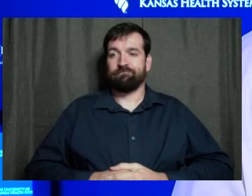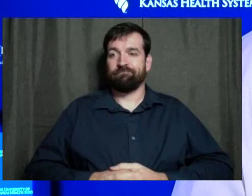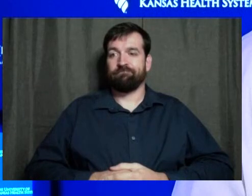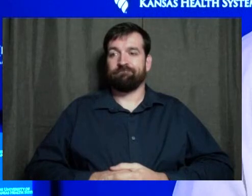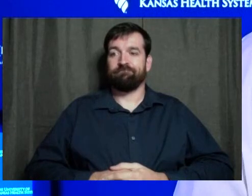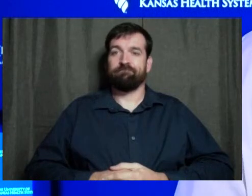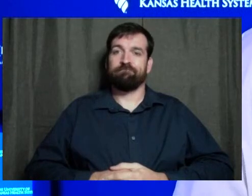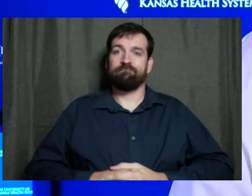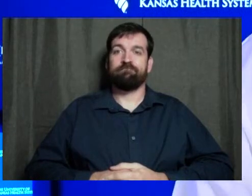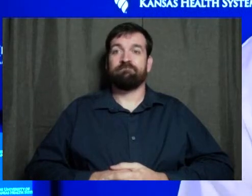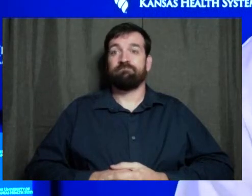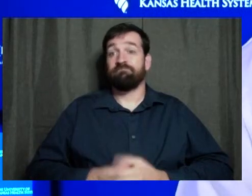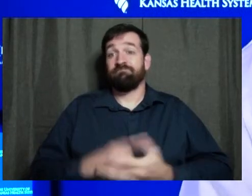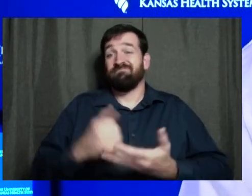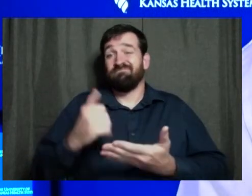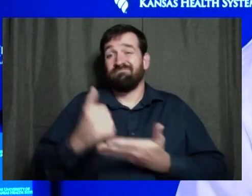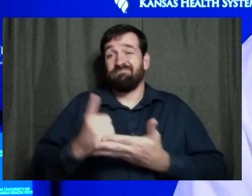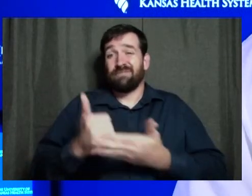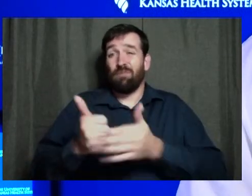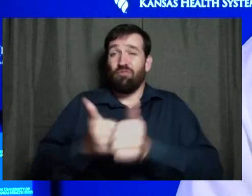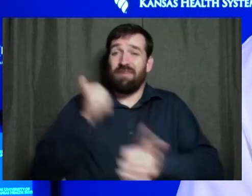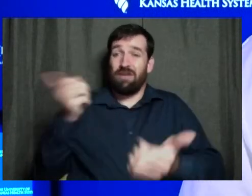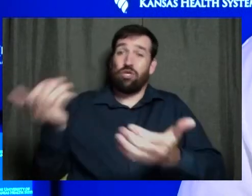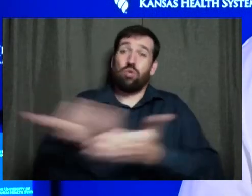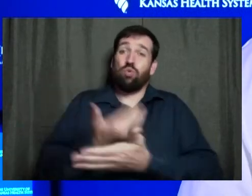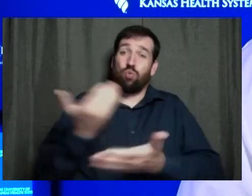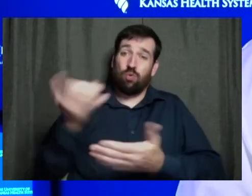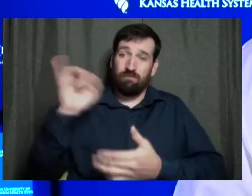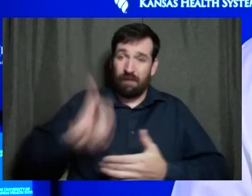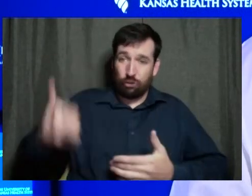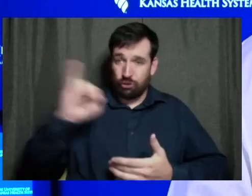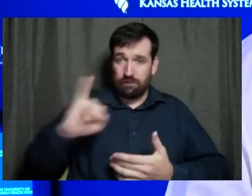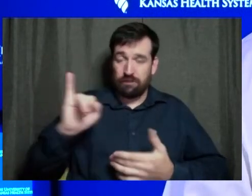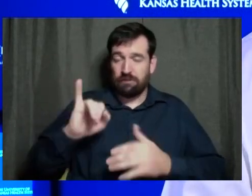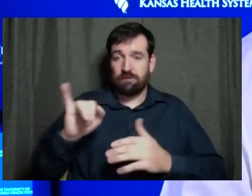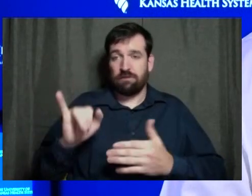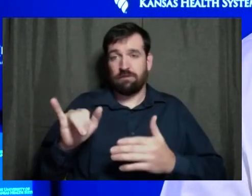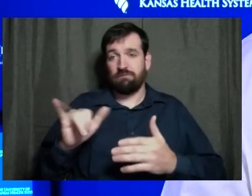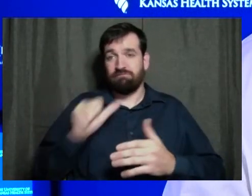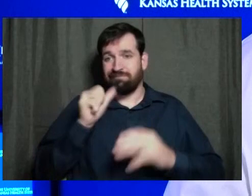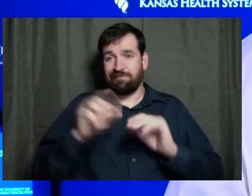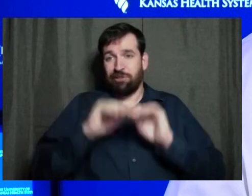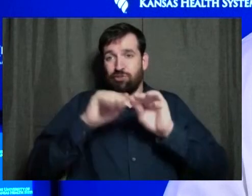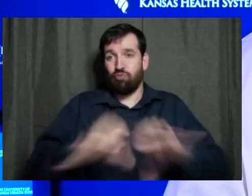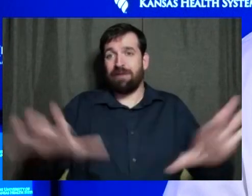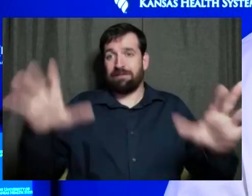new infections, the spread of disease. But we do understand also that there are other